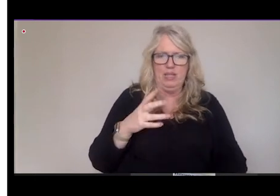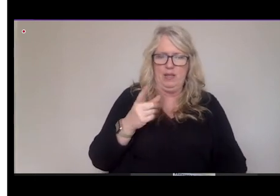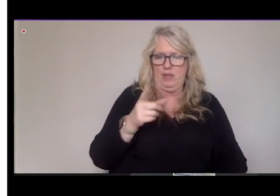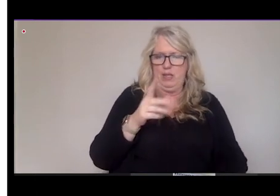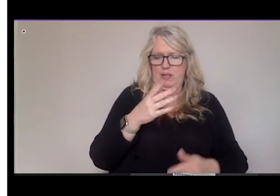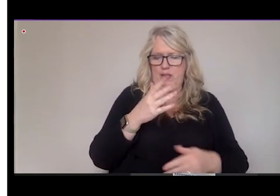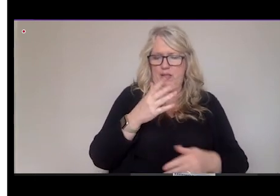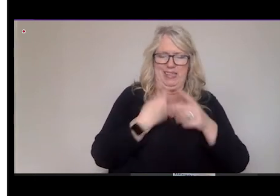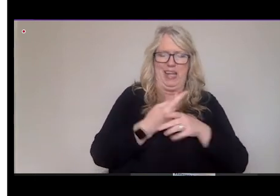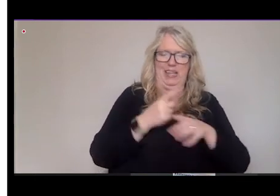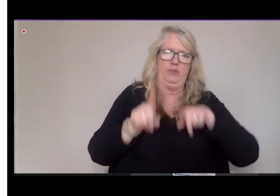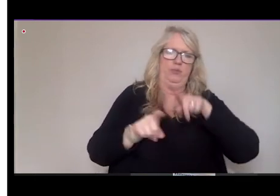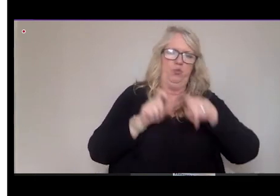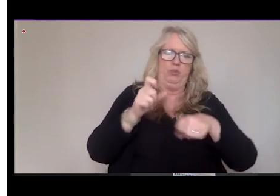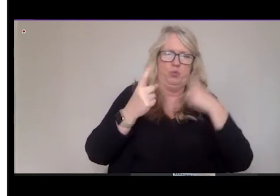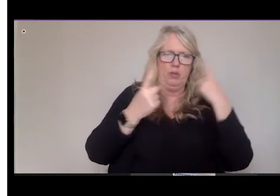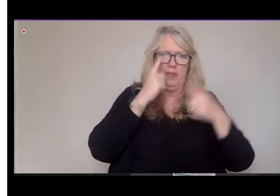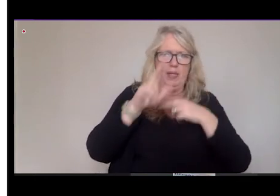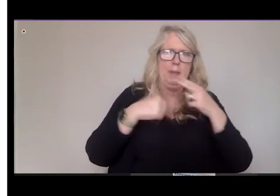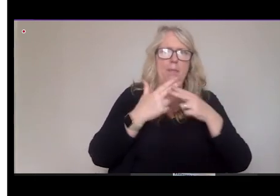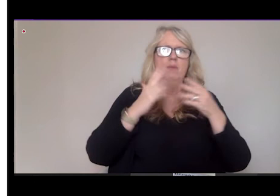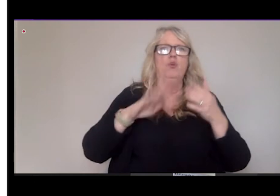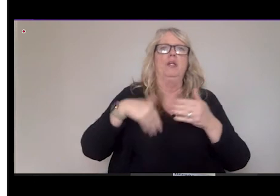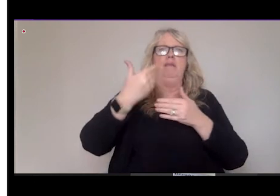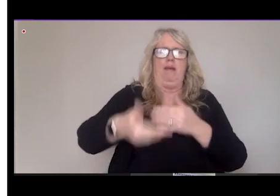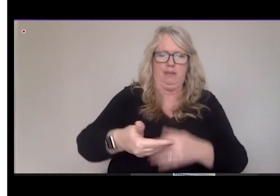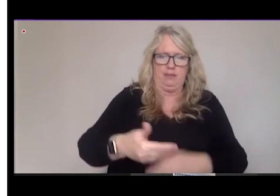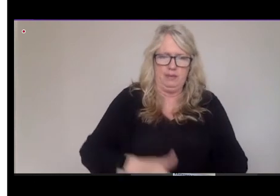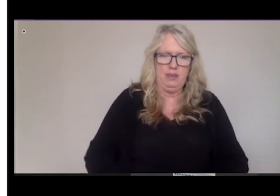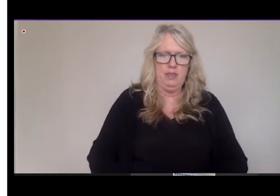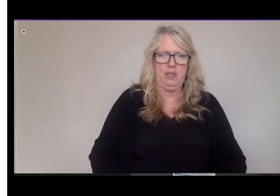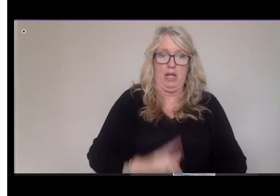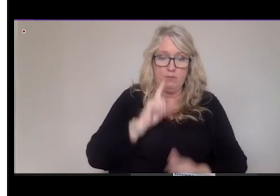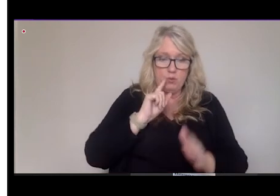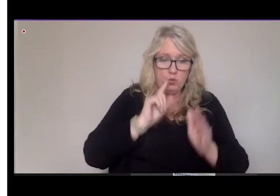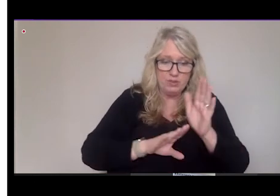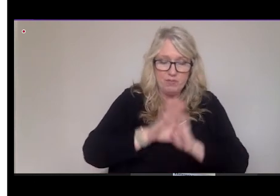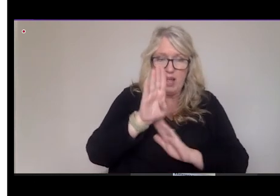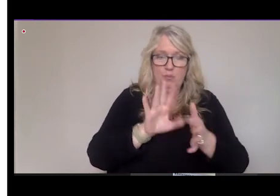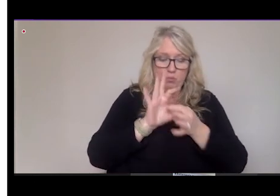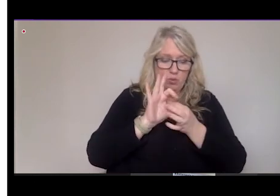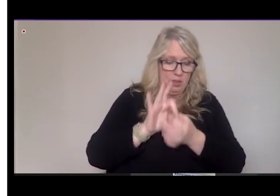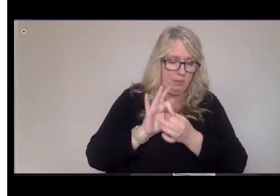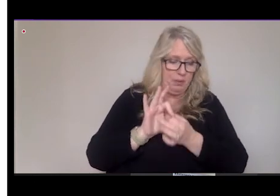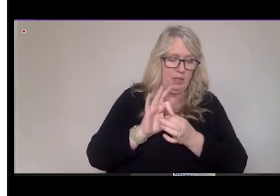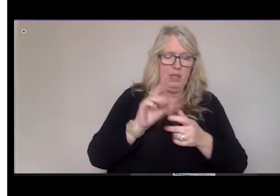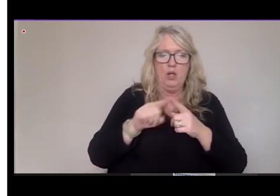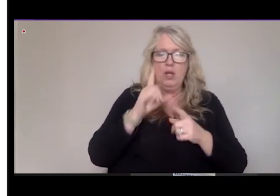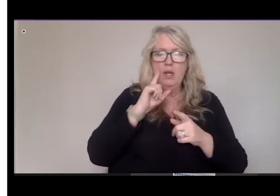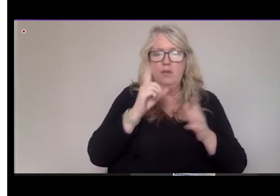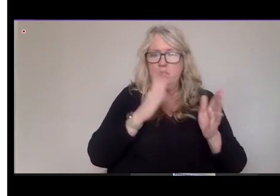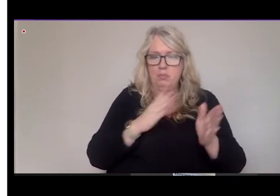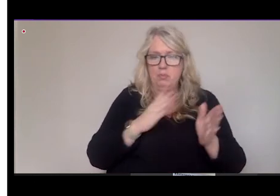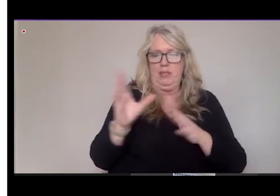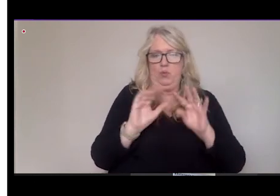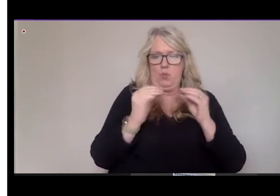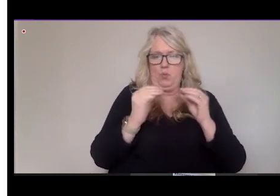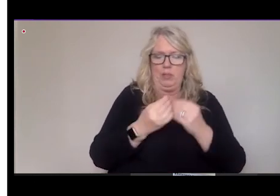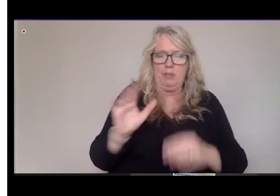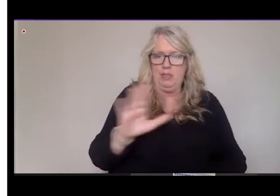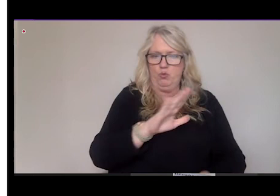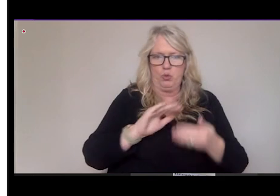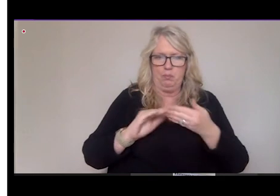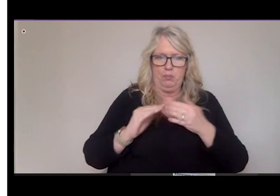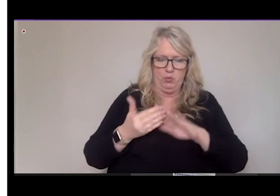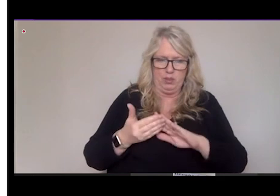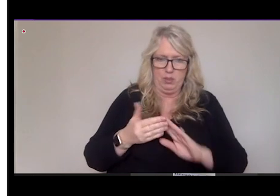these are just kind of questions you can ask yourself when you're thinking about next steps. Have you developed relationships with transportation